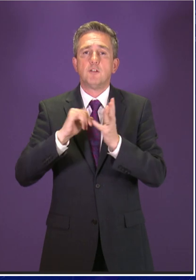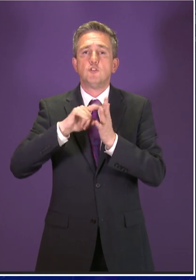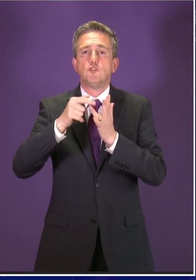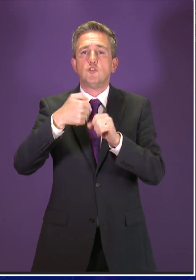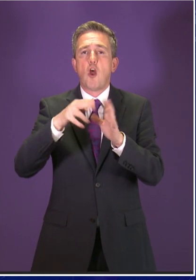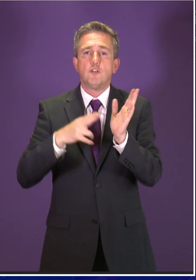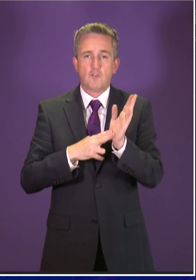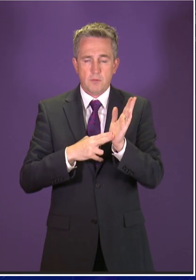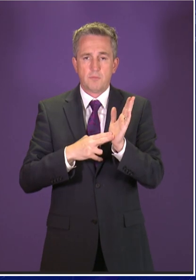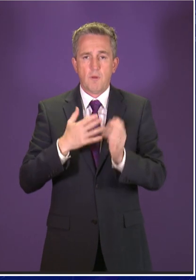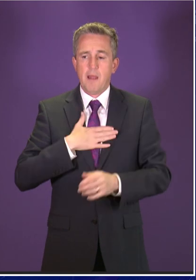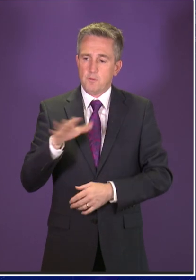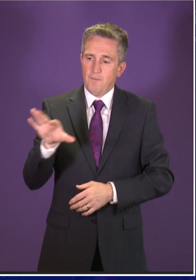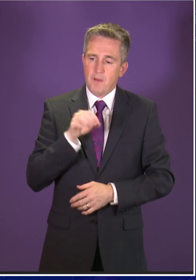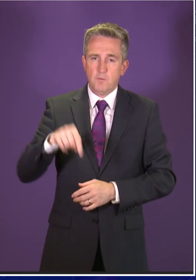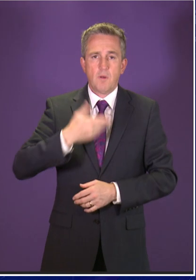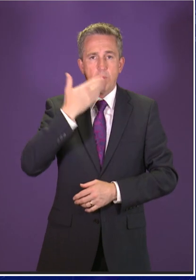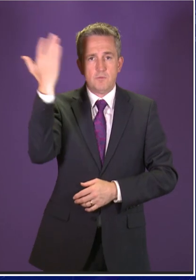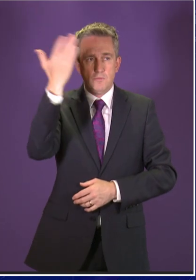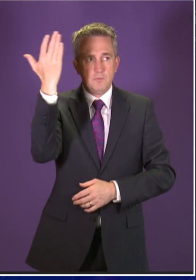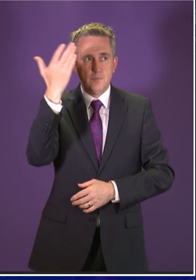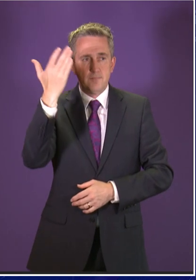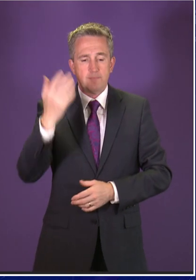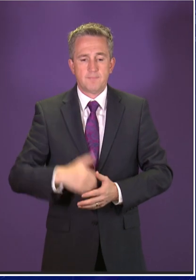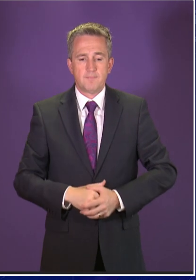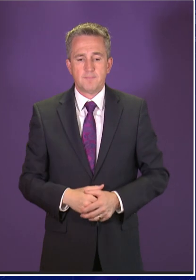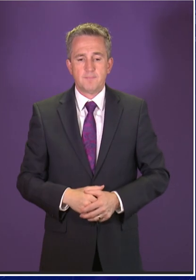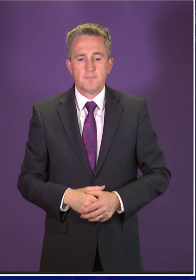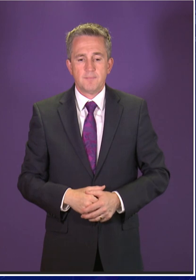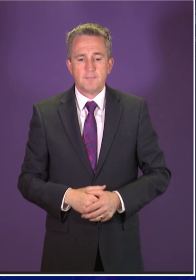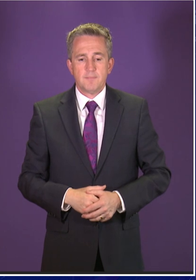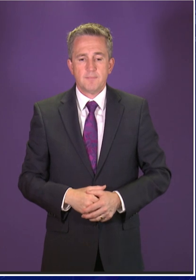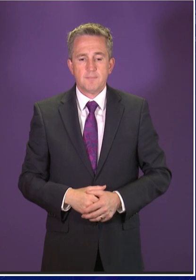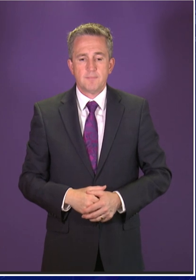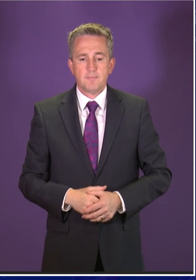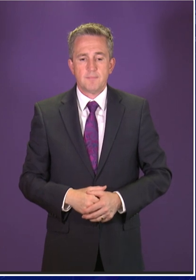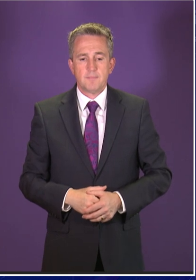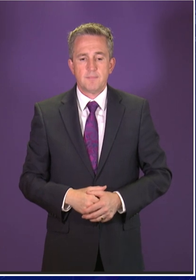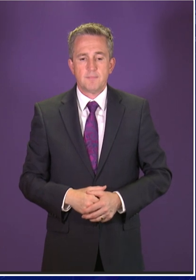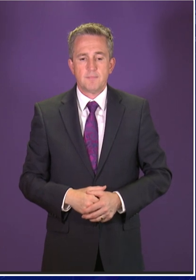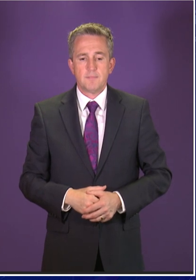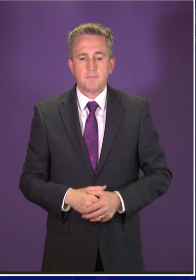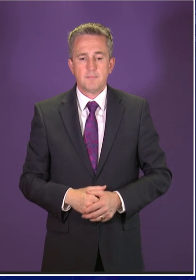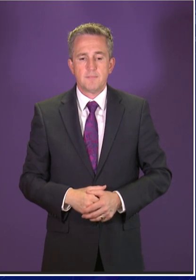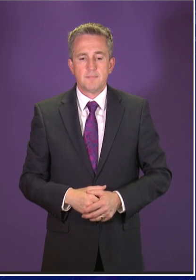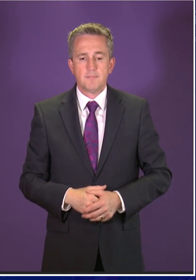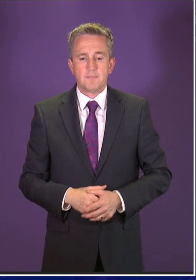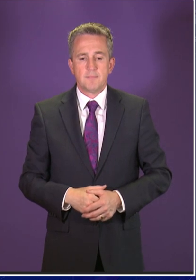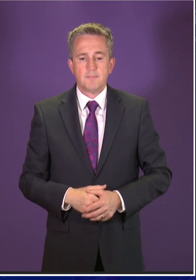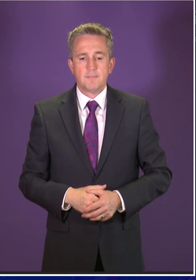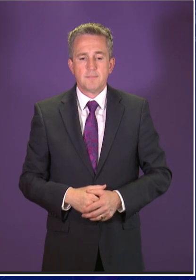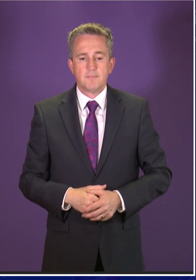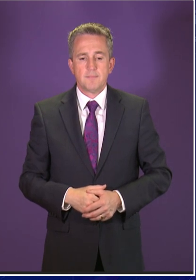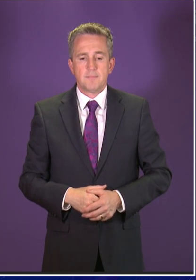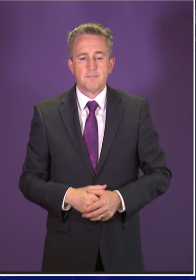Minister up to the podium to address the Chamber. Thank you. Thank you very much, Presiding Officer.